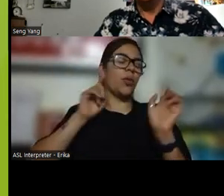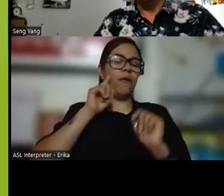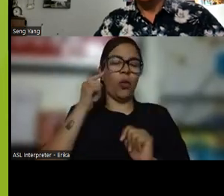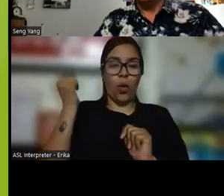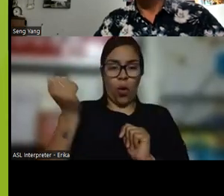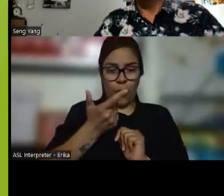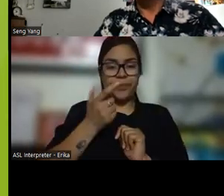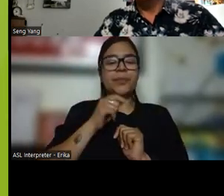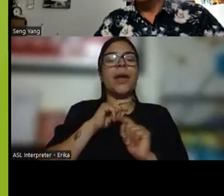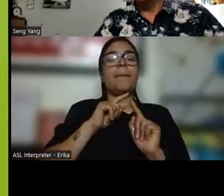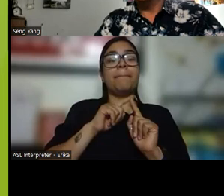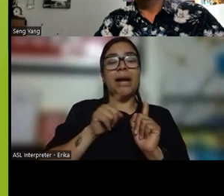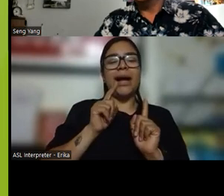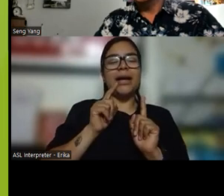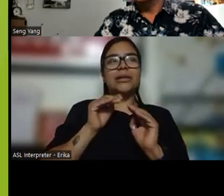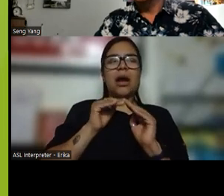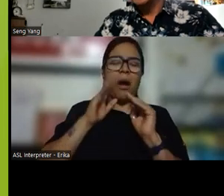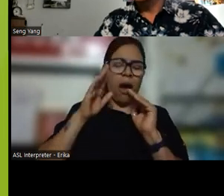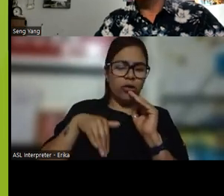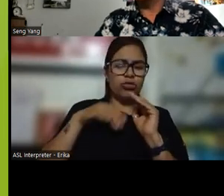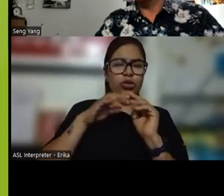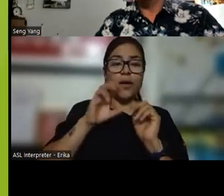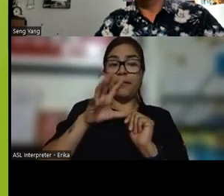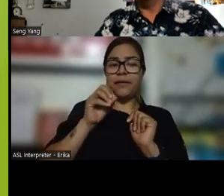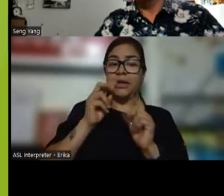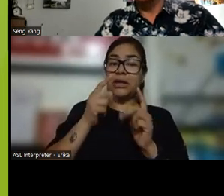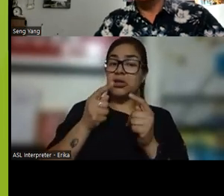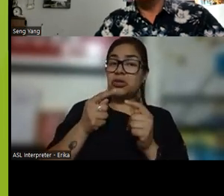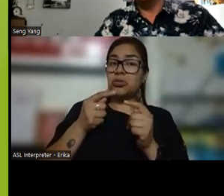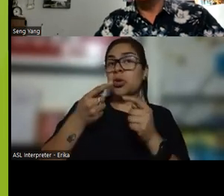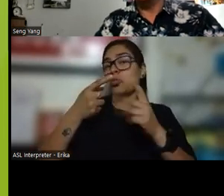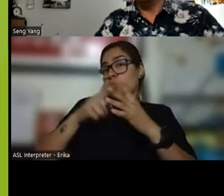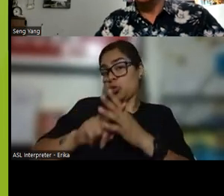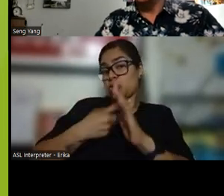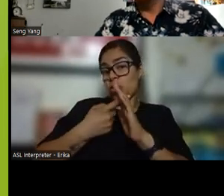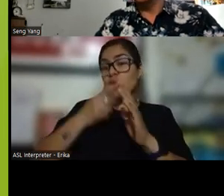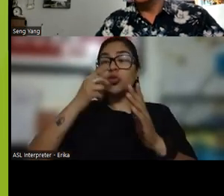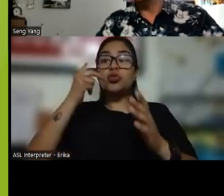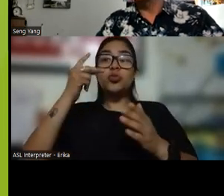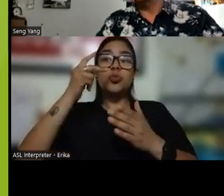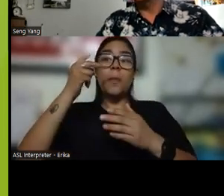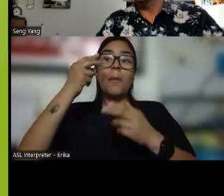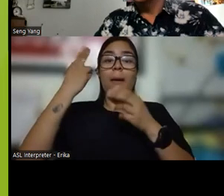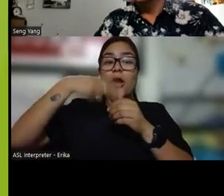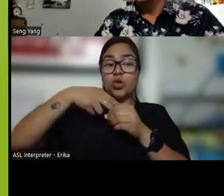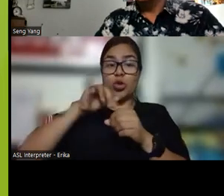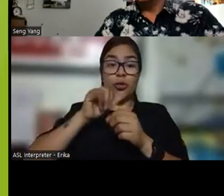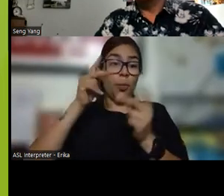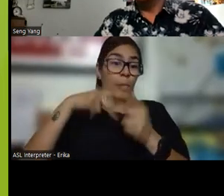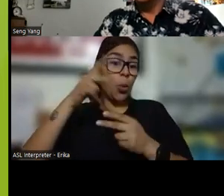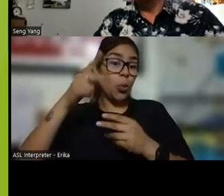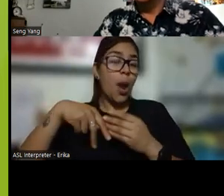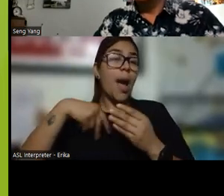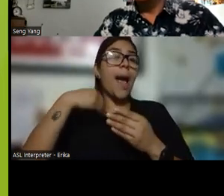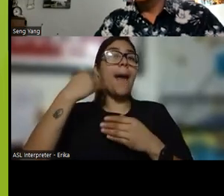be under 50 can participate or participate in the program, but they have to refer either